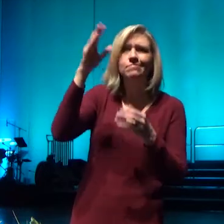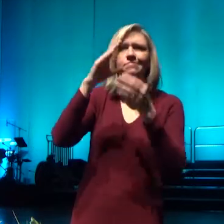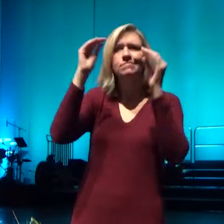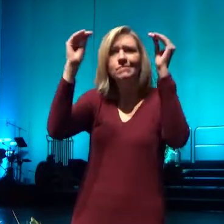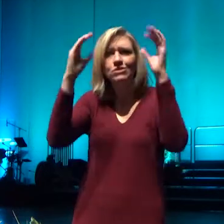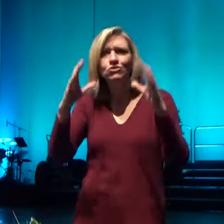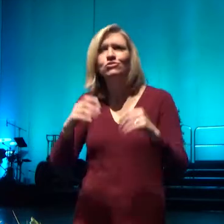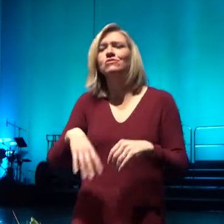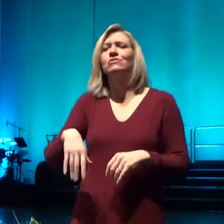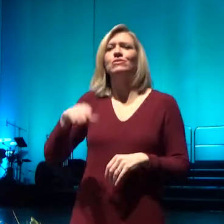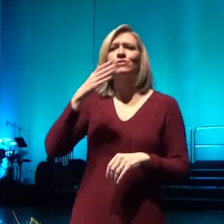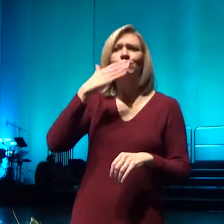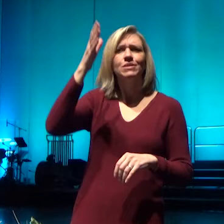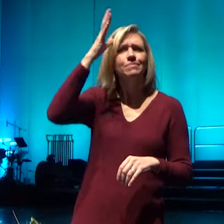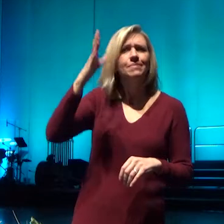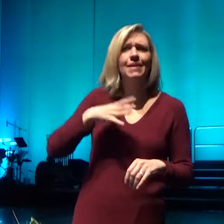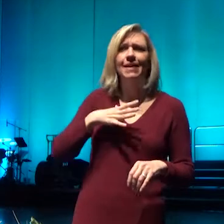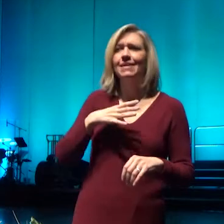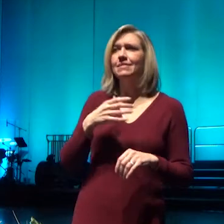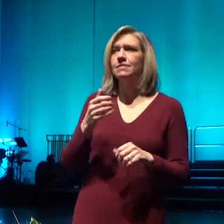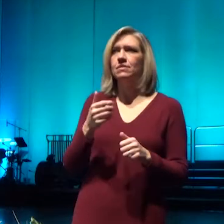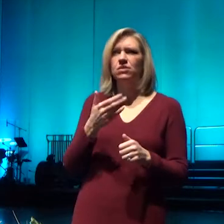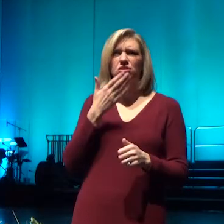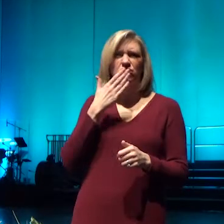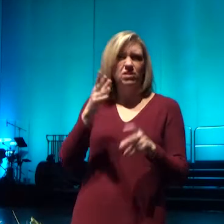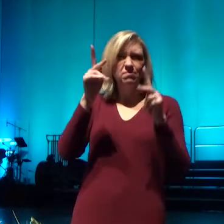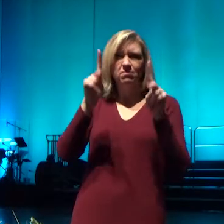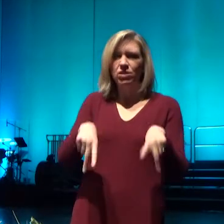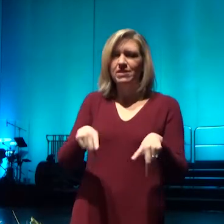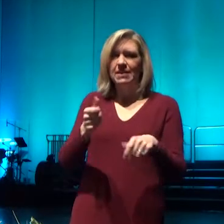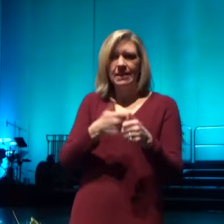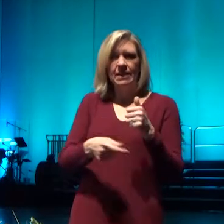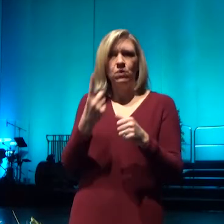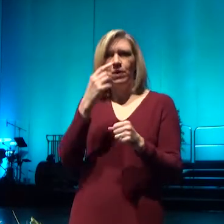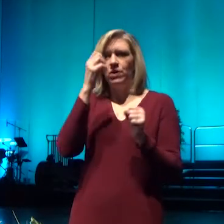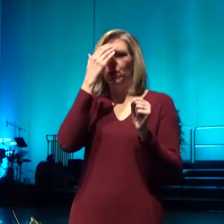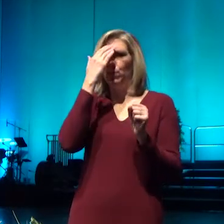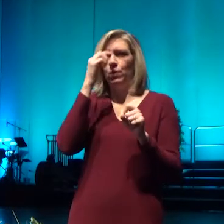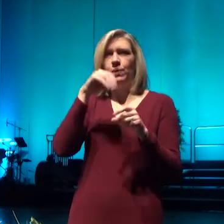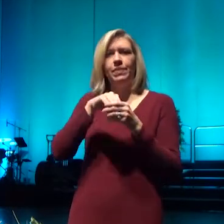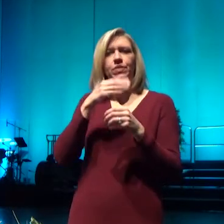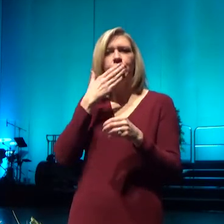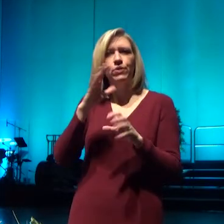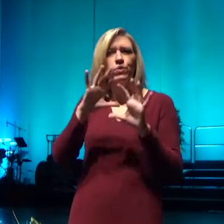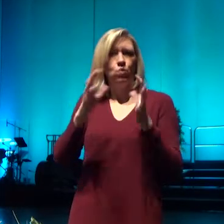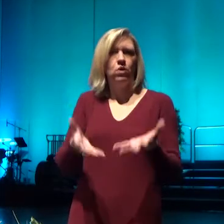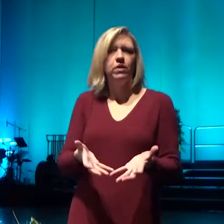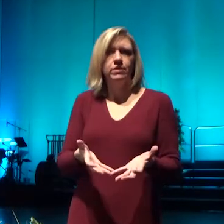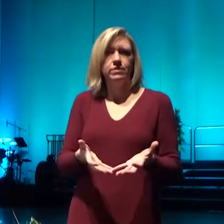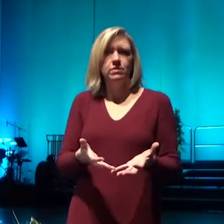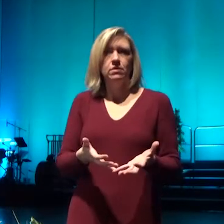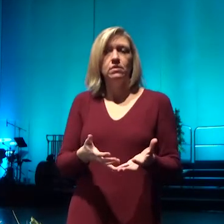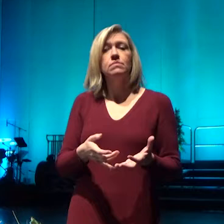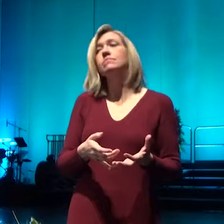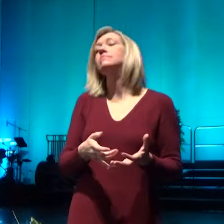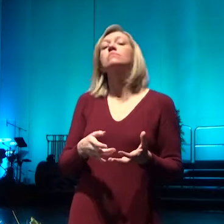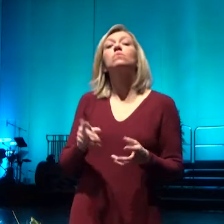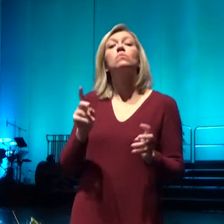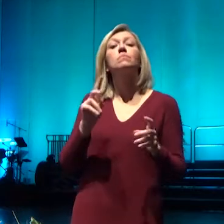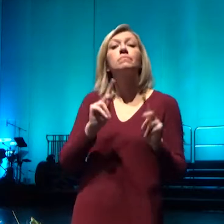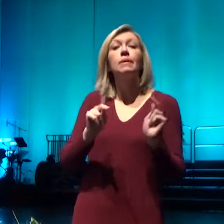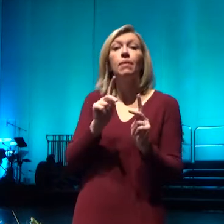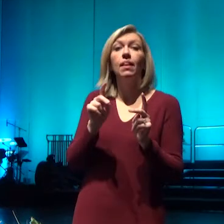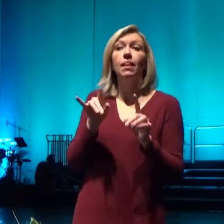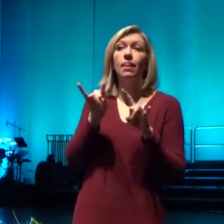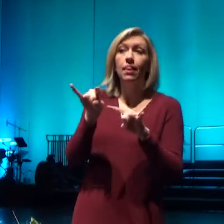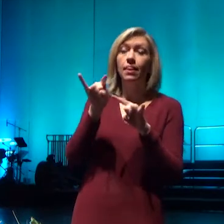or any other good old city, town or borough in the good old world. When he was laughed at for being